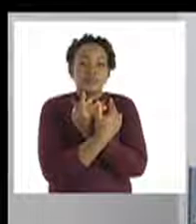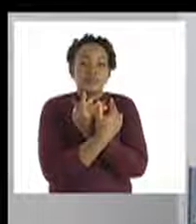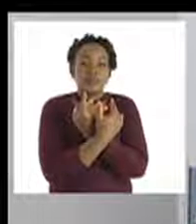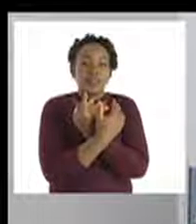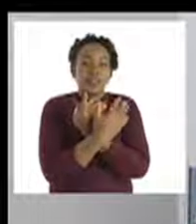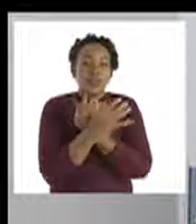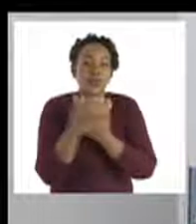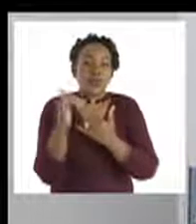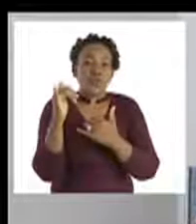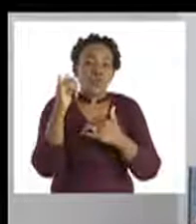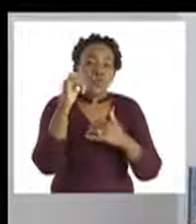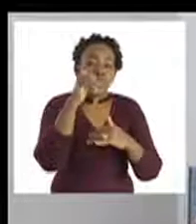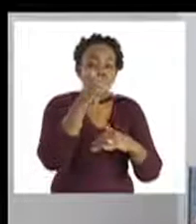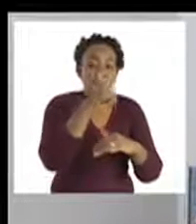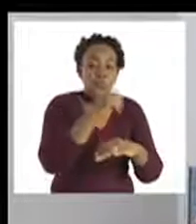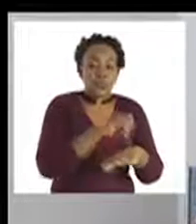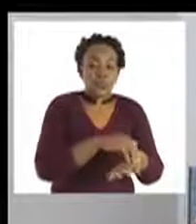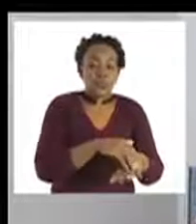sat